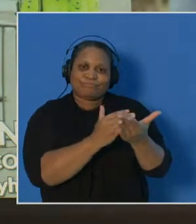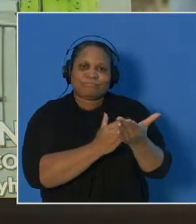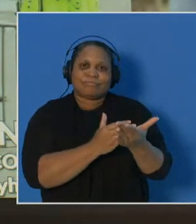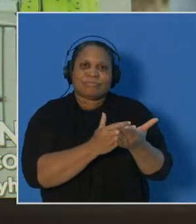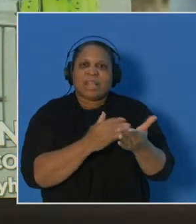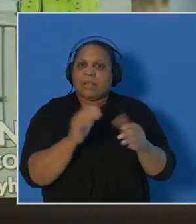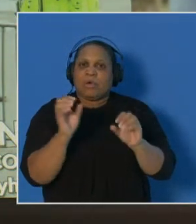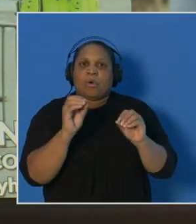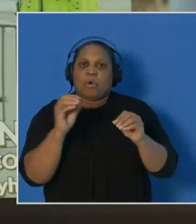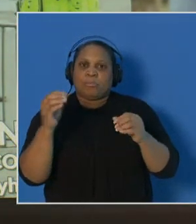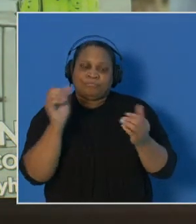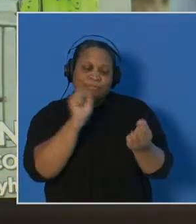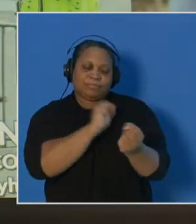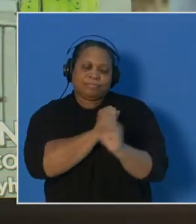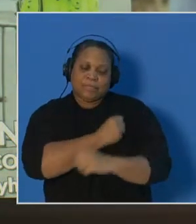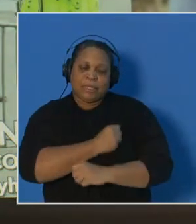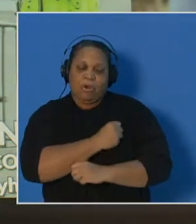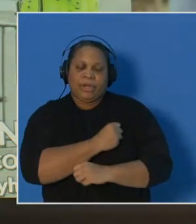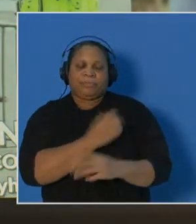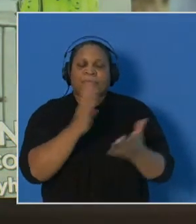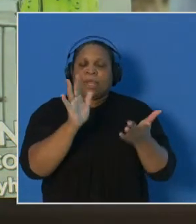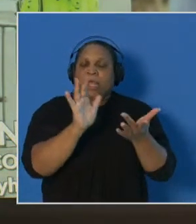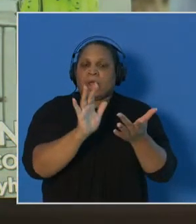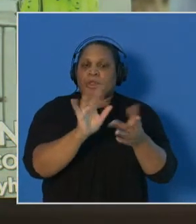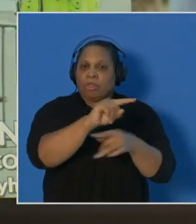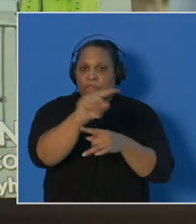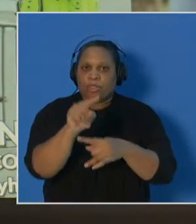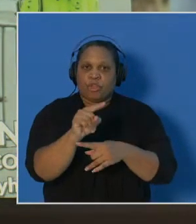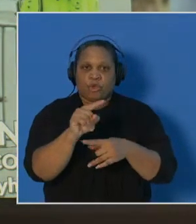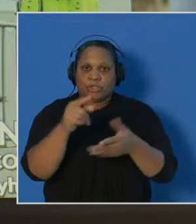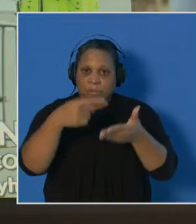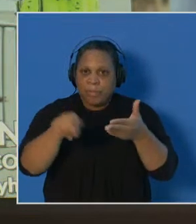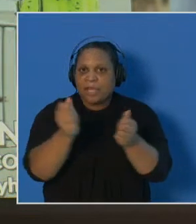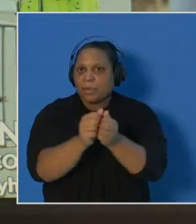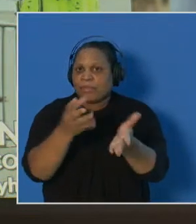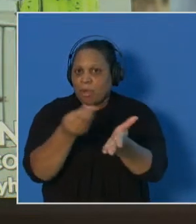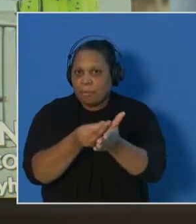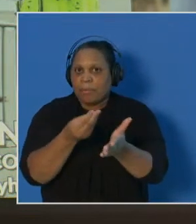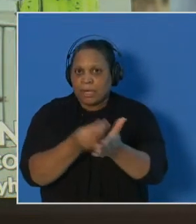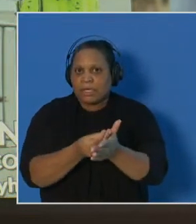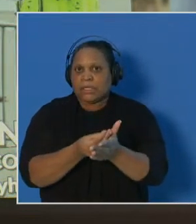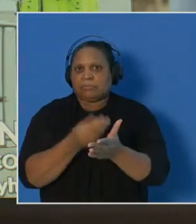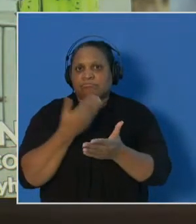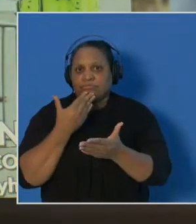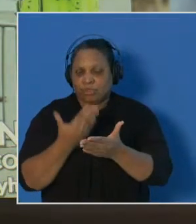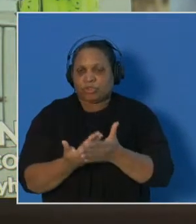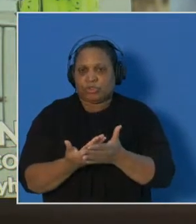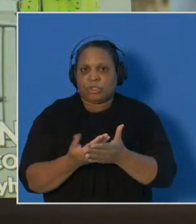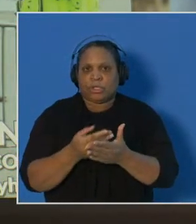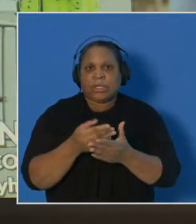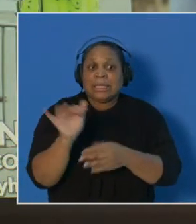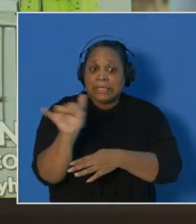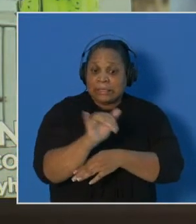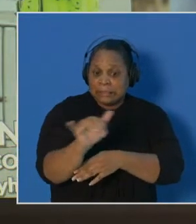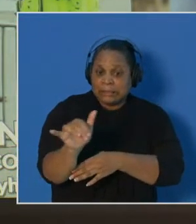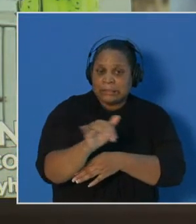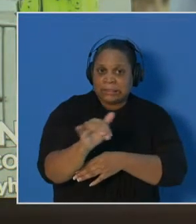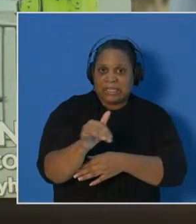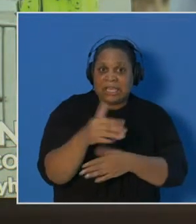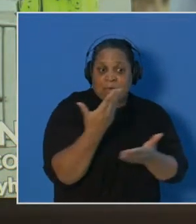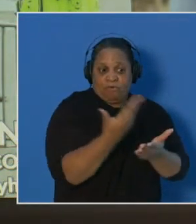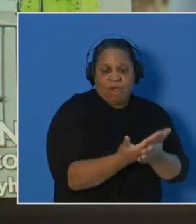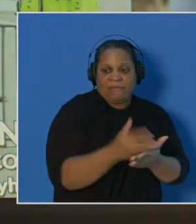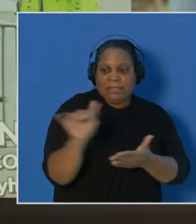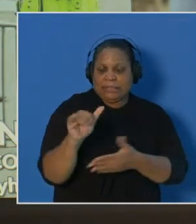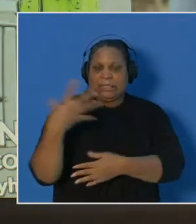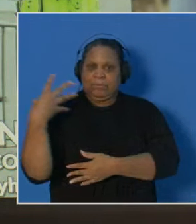preferred. Once at the airport, the same requirements when arriving in Bermuda apply to departure. Pre-boarding